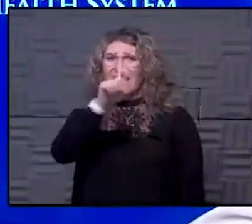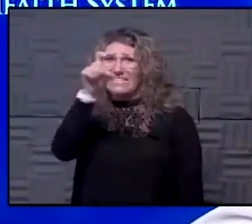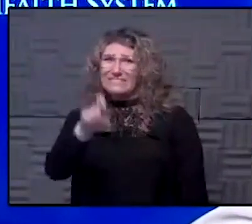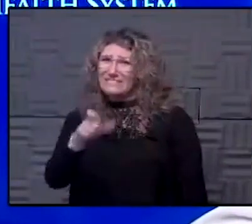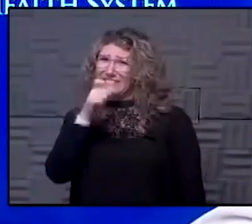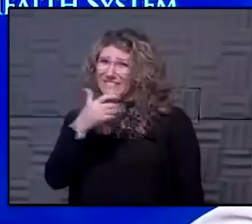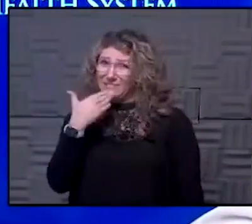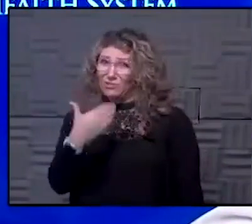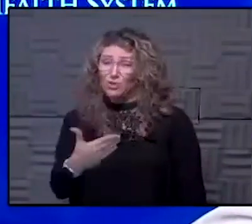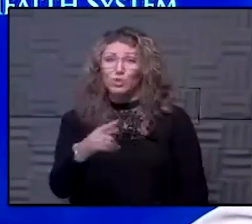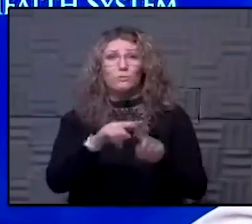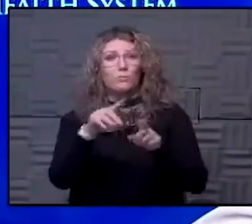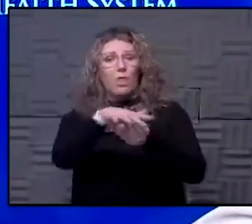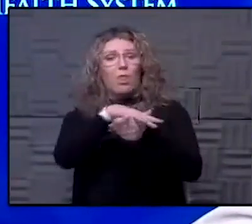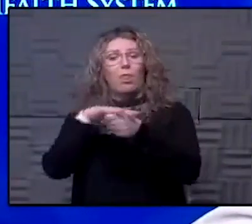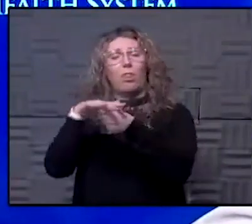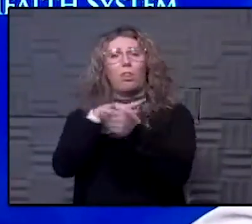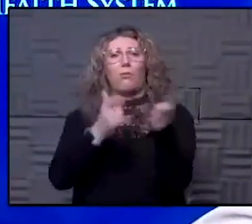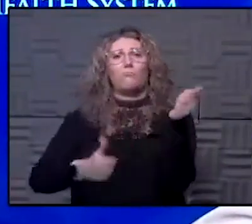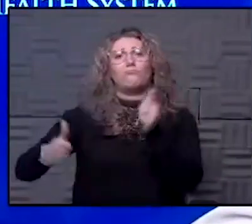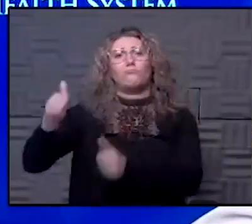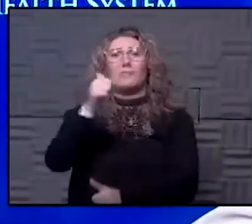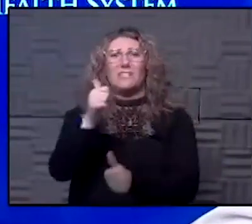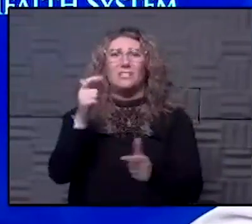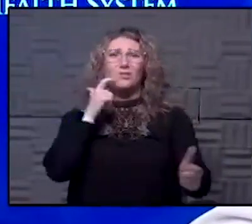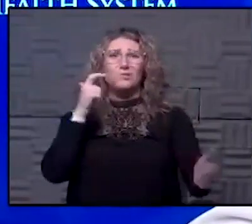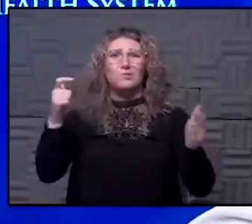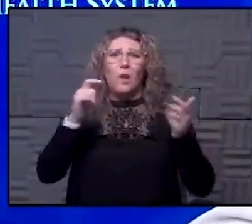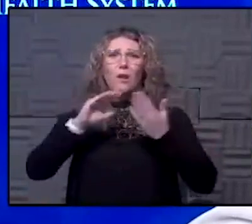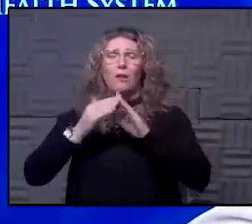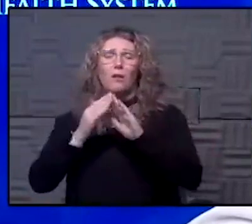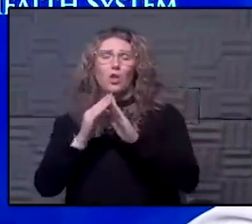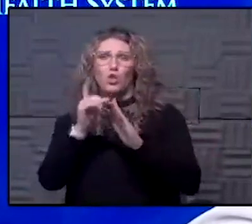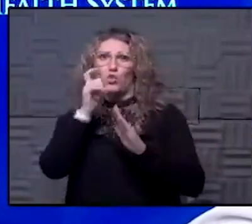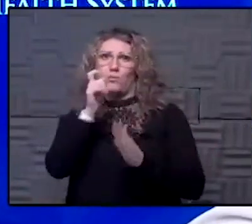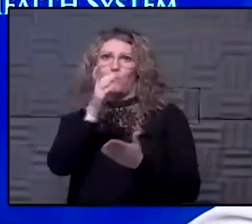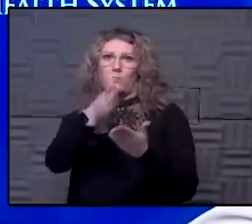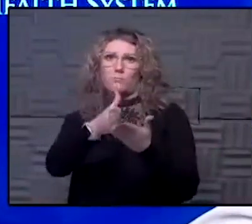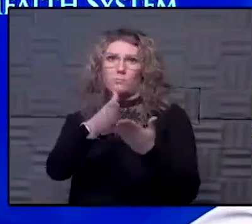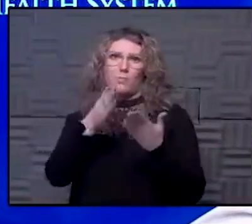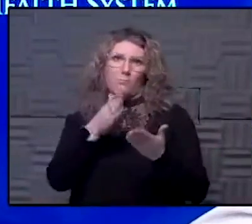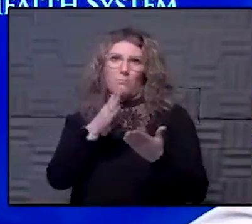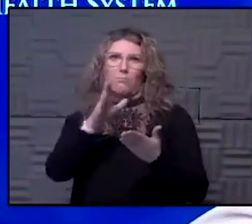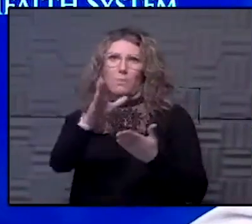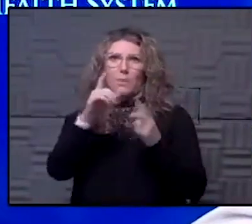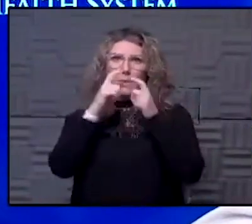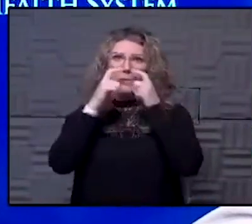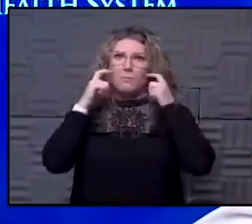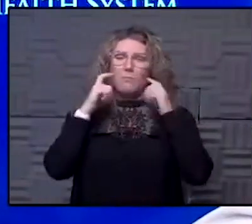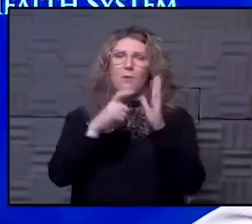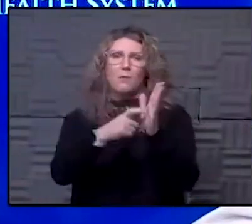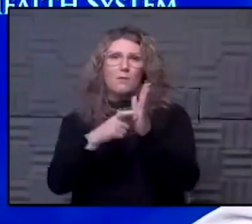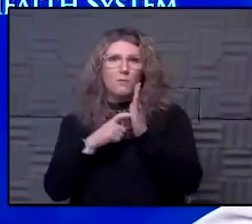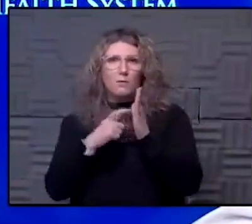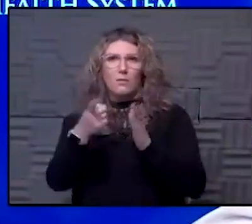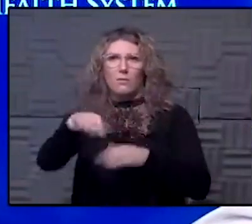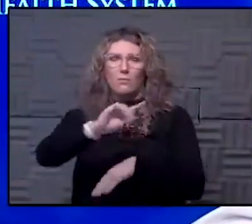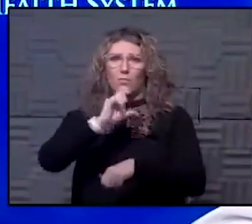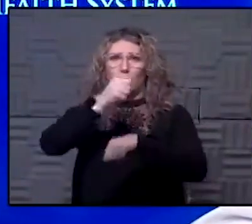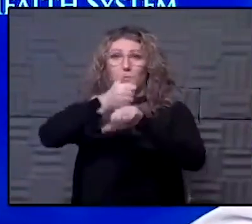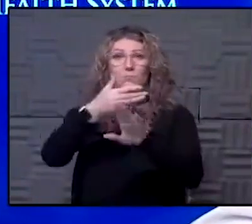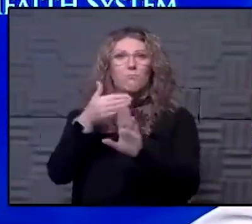good thing, but the local authorities, especially in major urban areas, are not relaxing their masking mandates. They had those mandates in